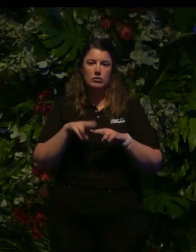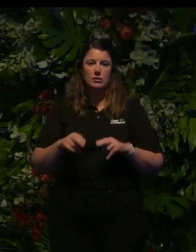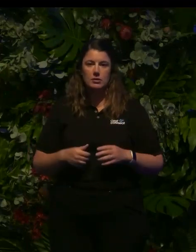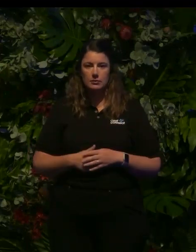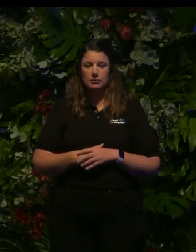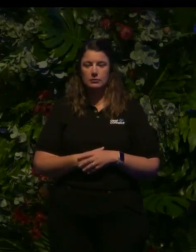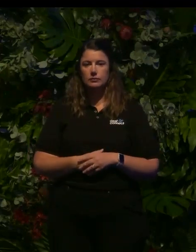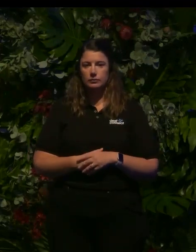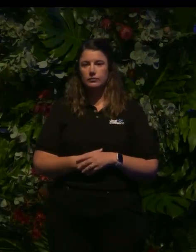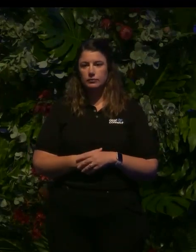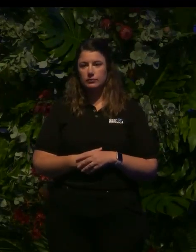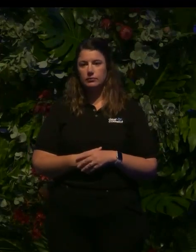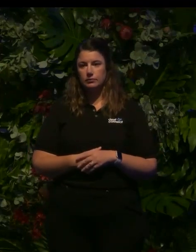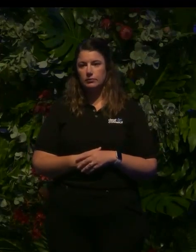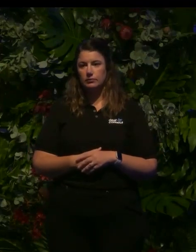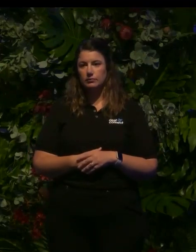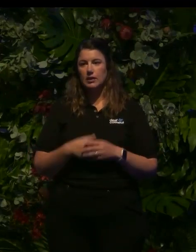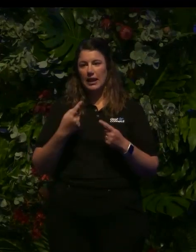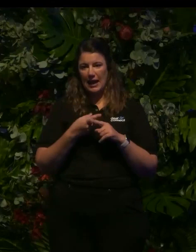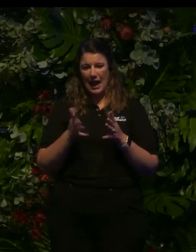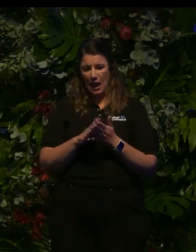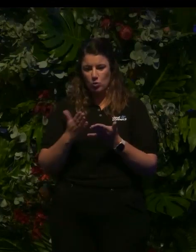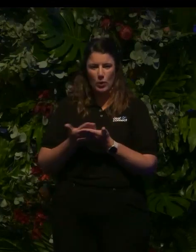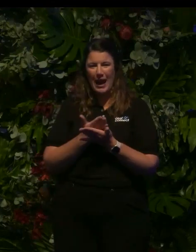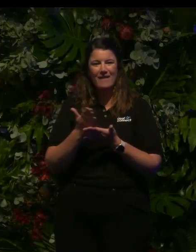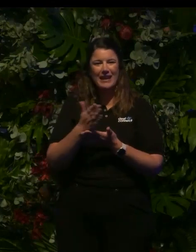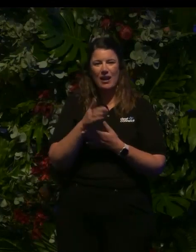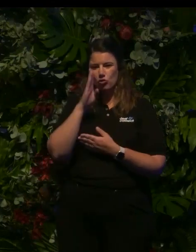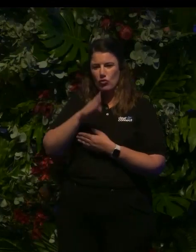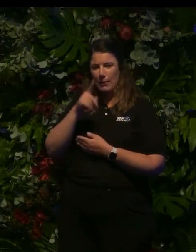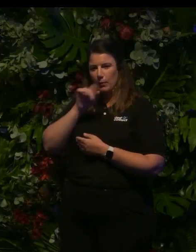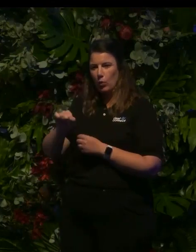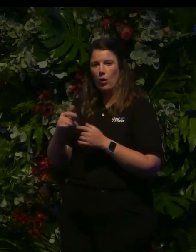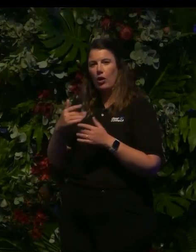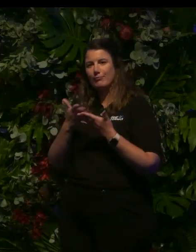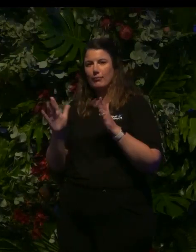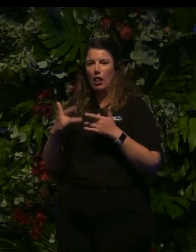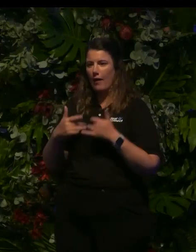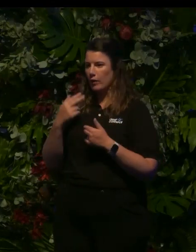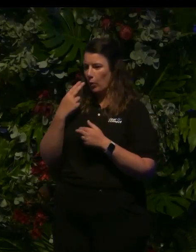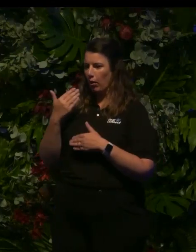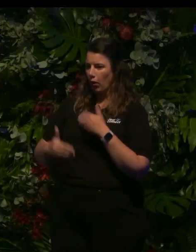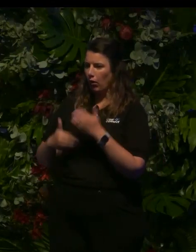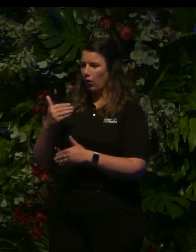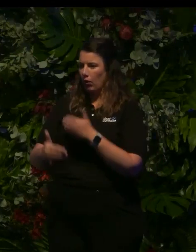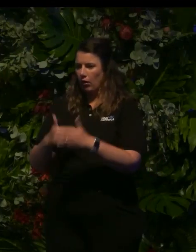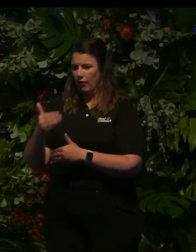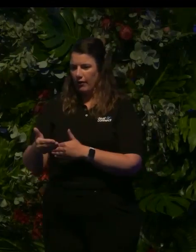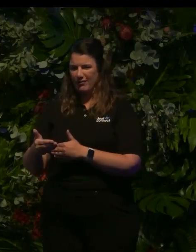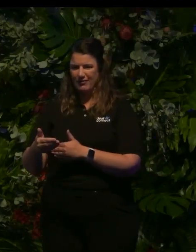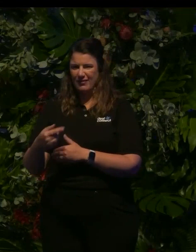has led, and how to navigate the heteronorm, because to be honest, our